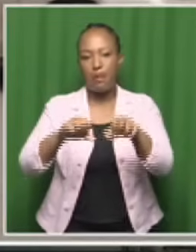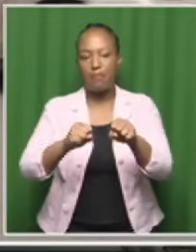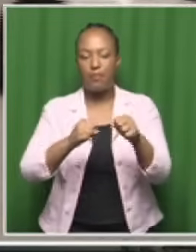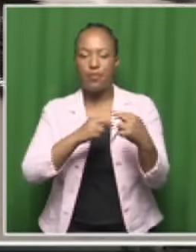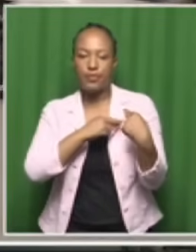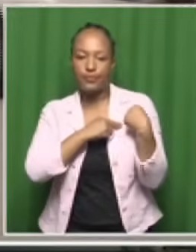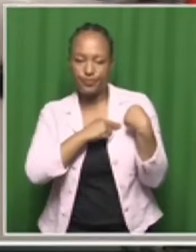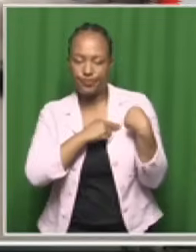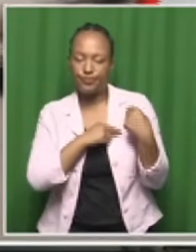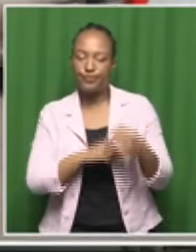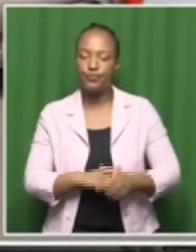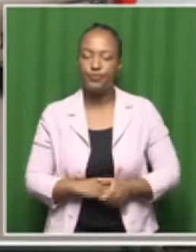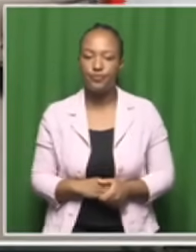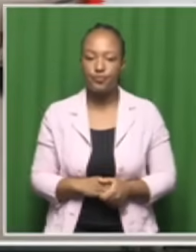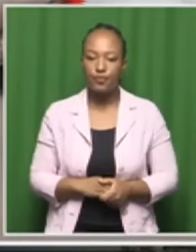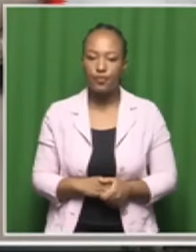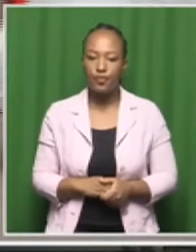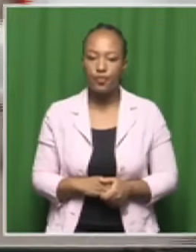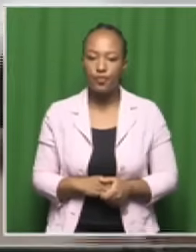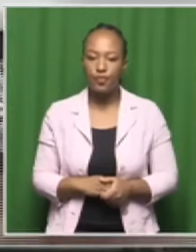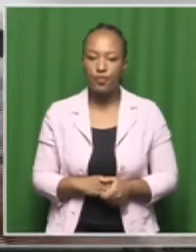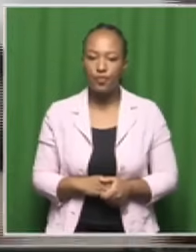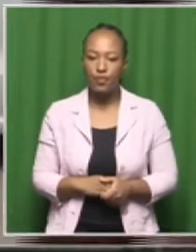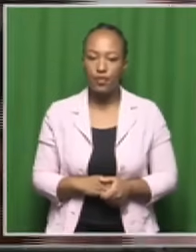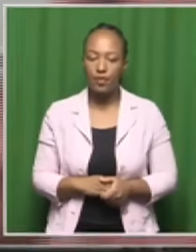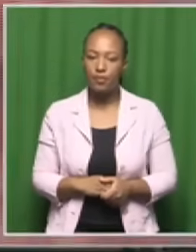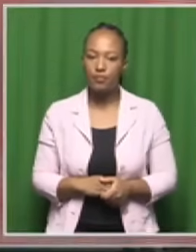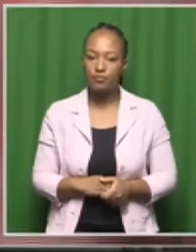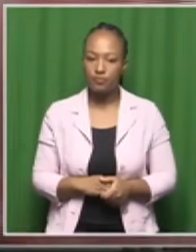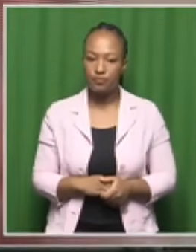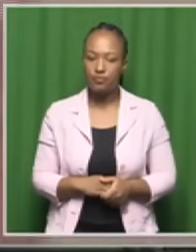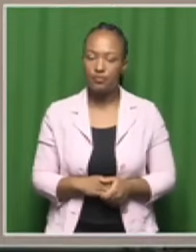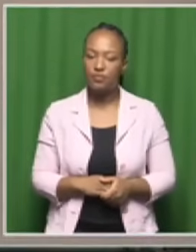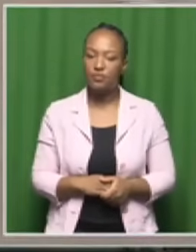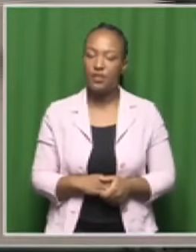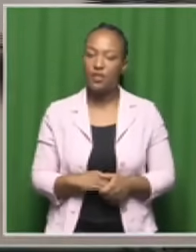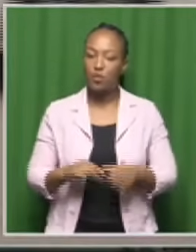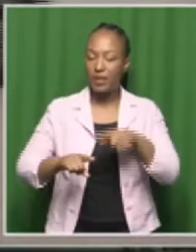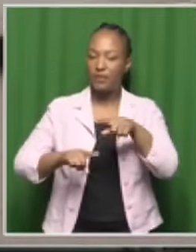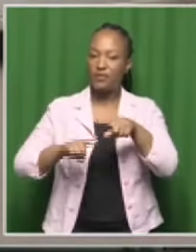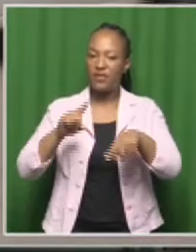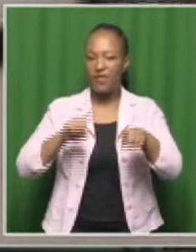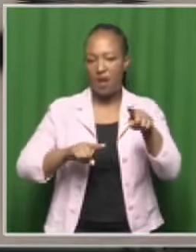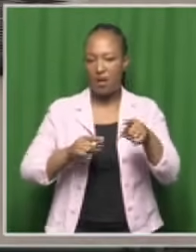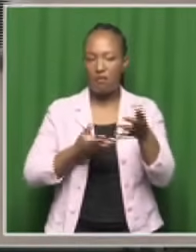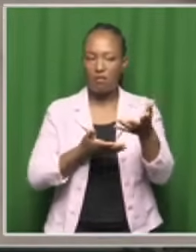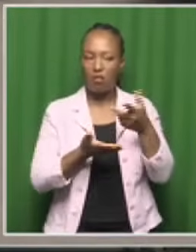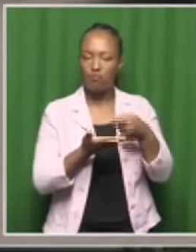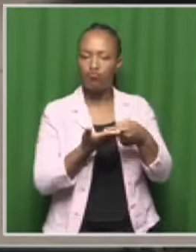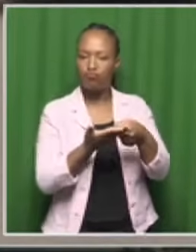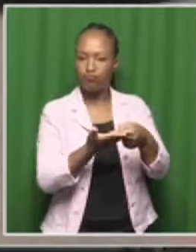know, Eleanor, there's different facets of this conversation when it comes to road safety. I mean,